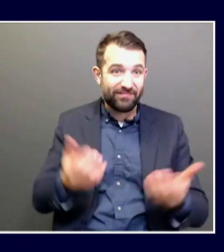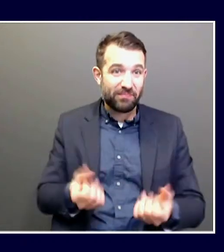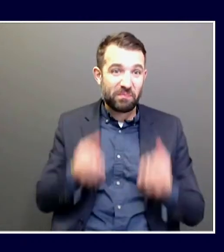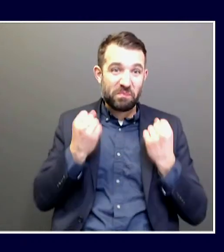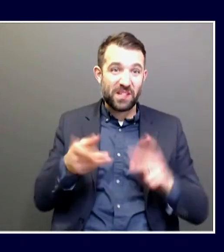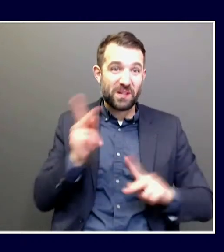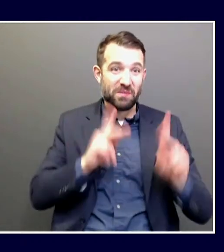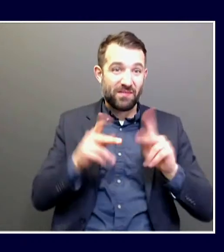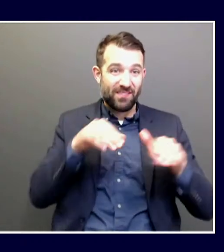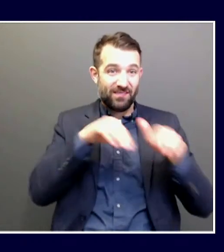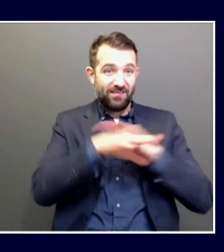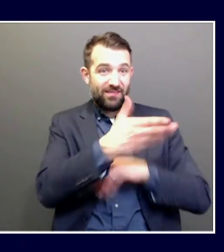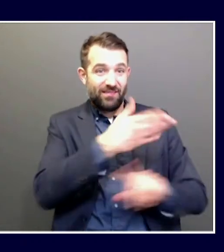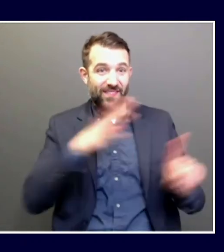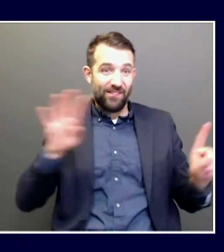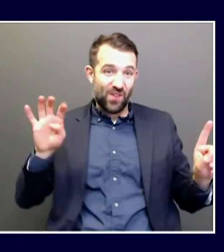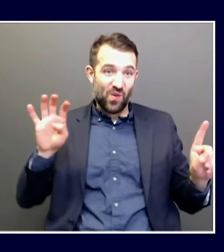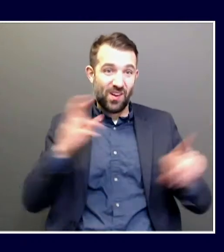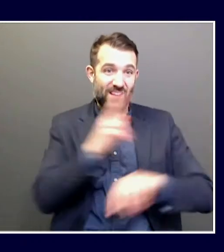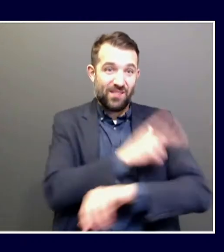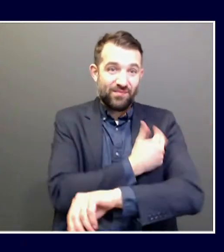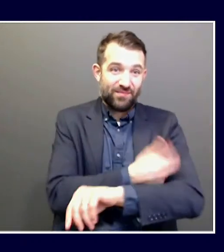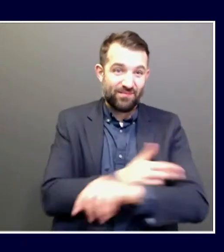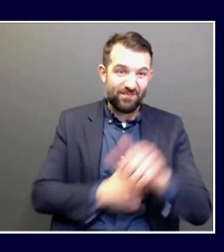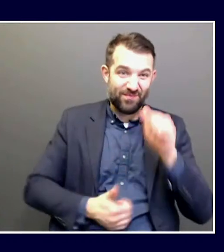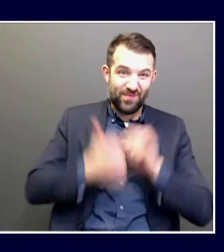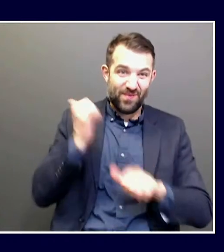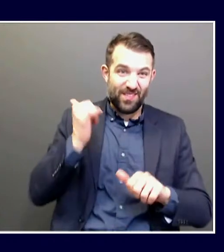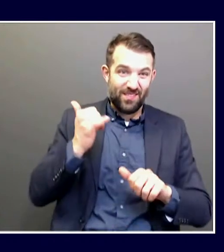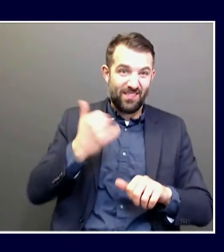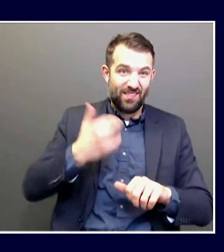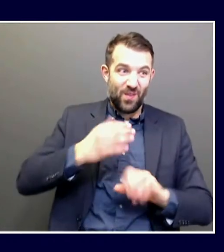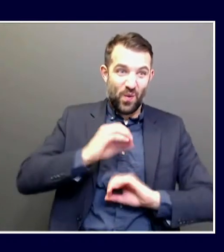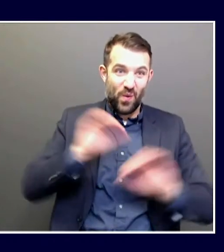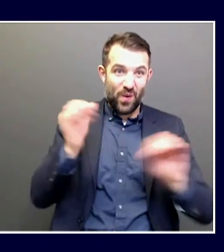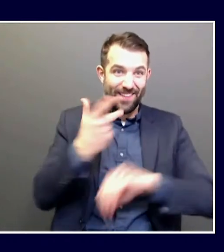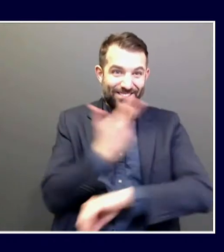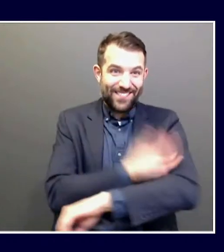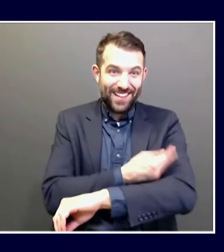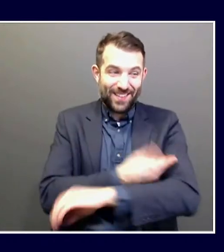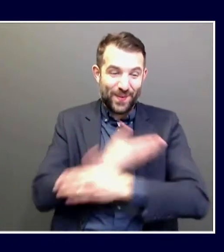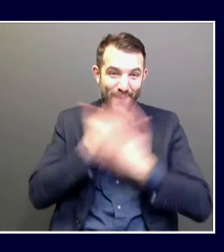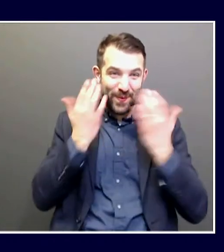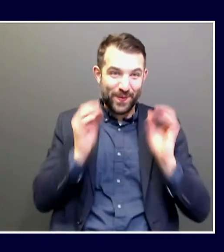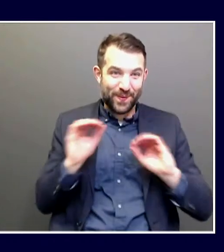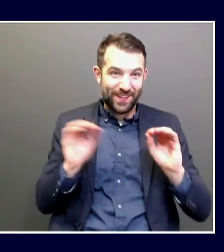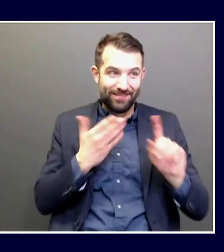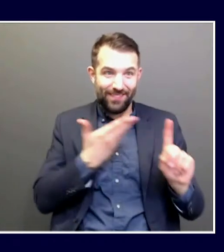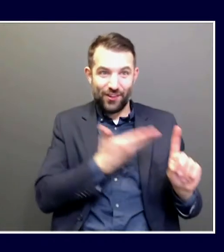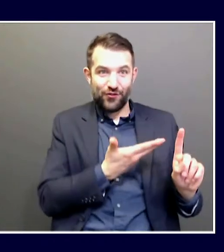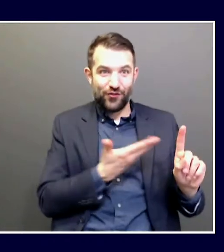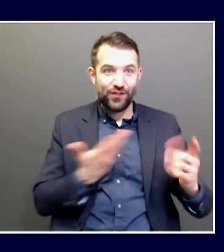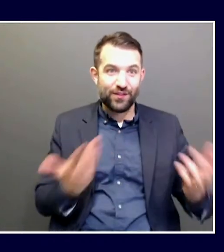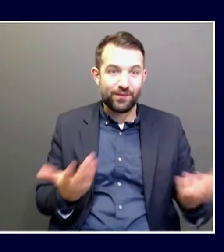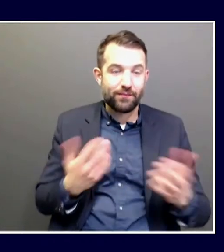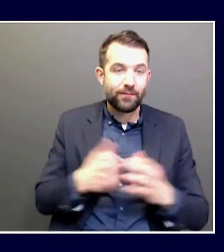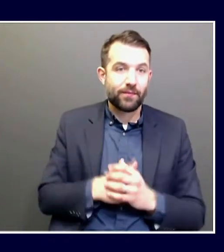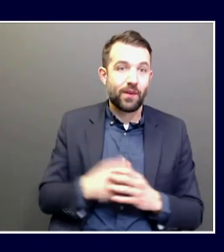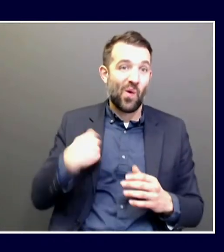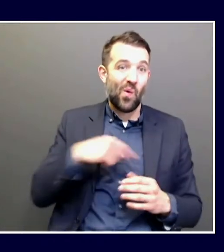are unvaccinated, and it remains our focus on how we finally begin to move beyond